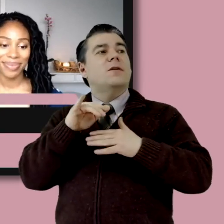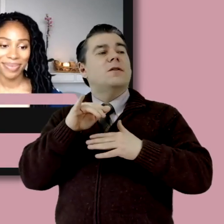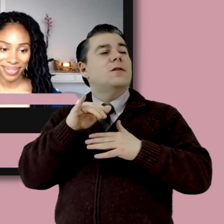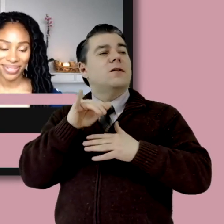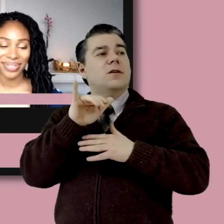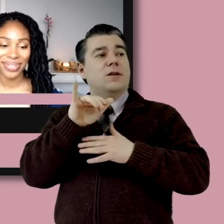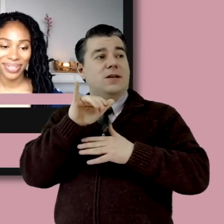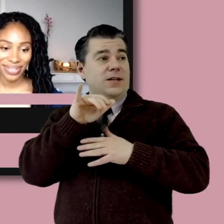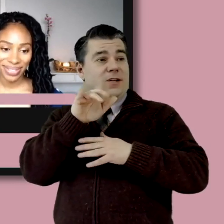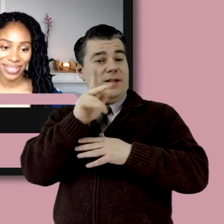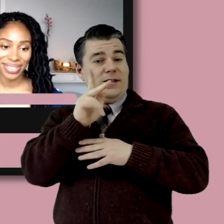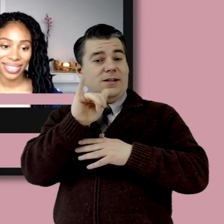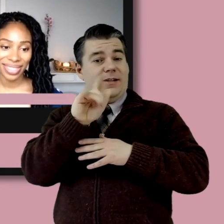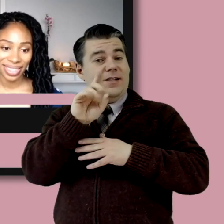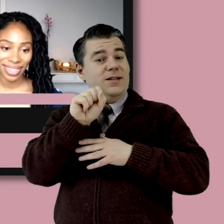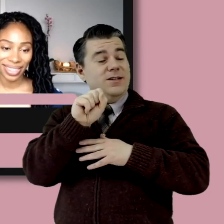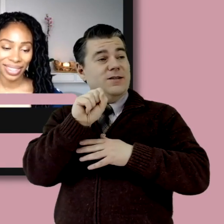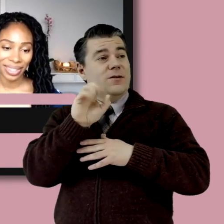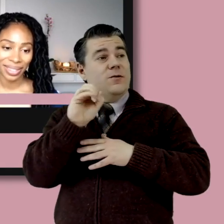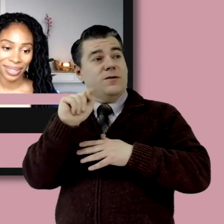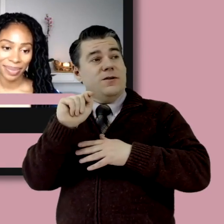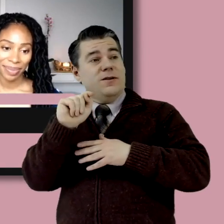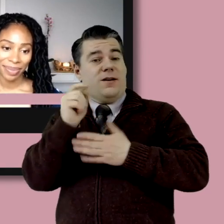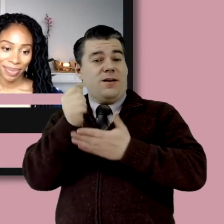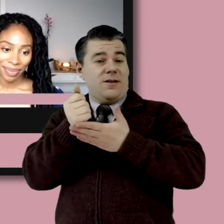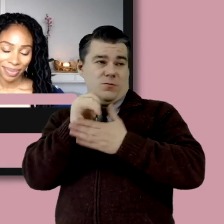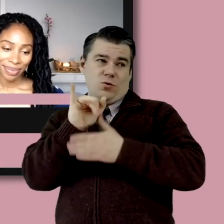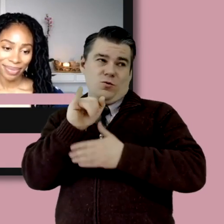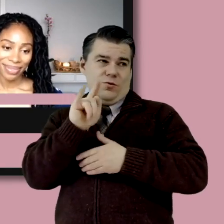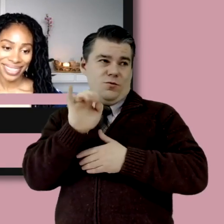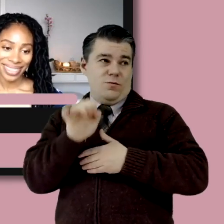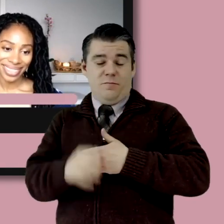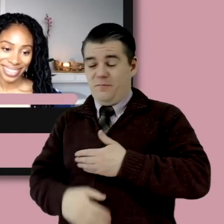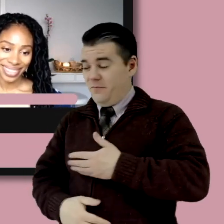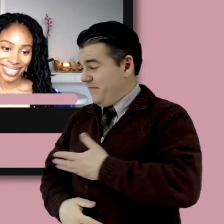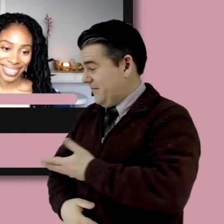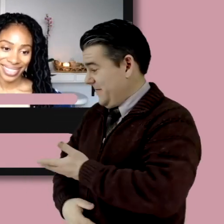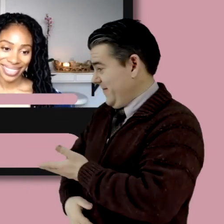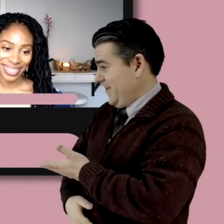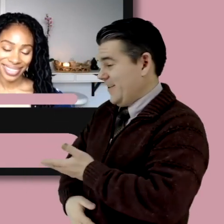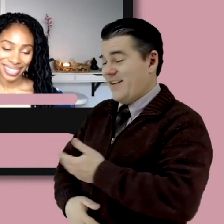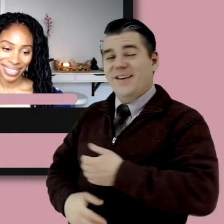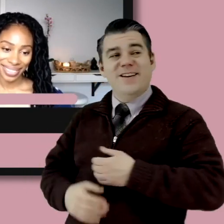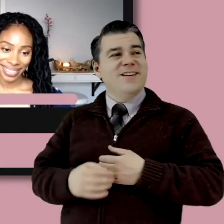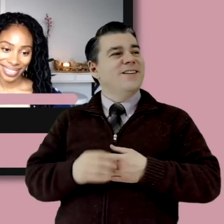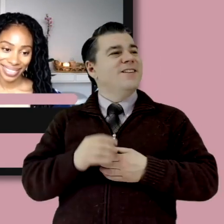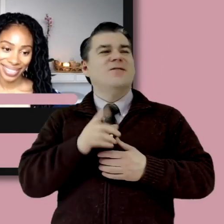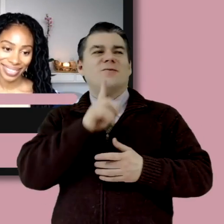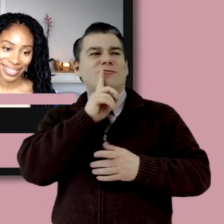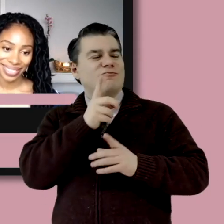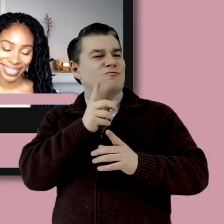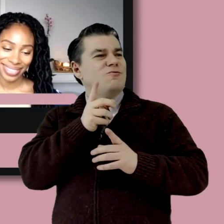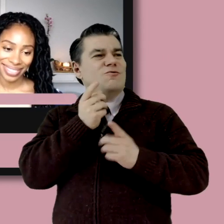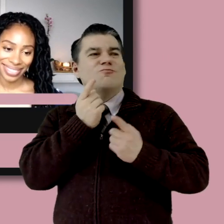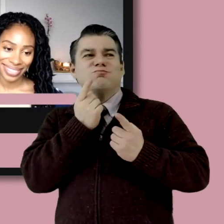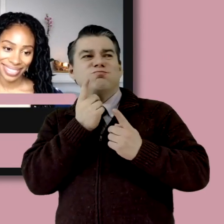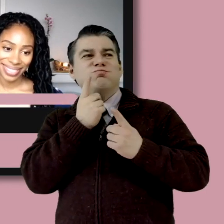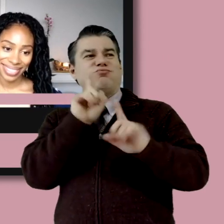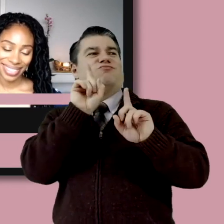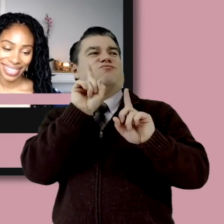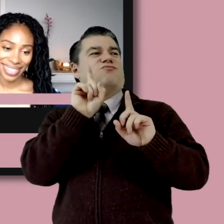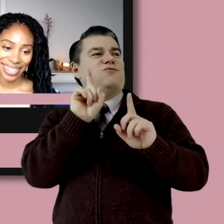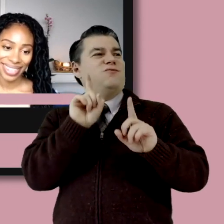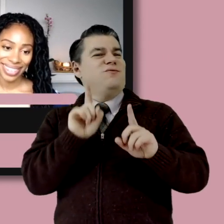And again, Nicole has done an amazing job of finding her lane and really mastering that. And I really,